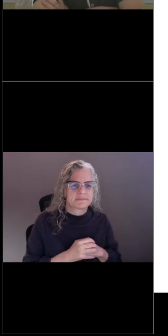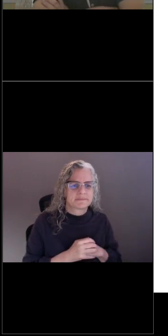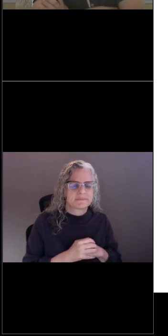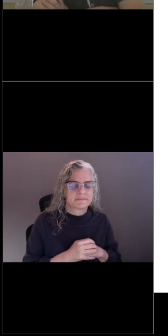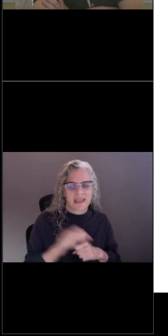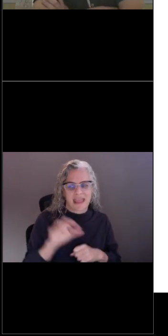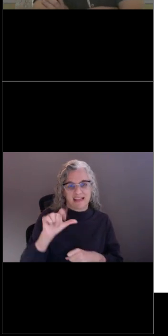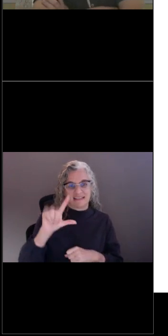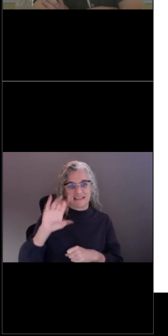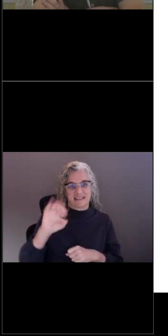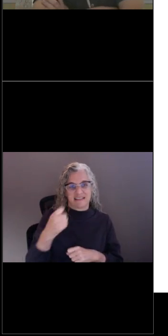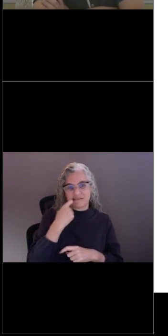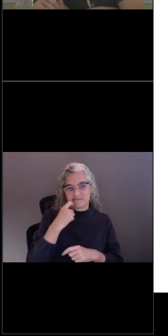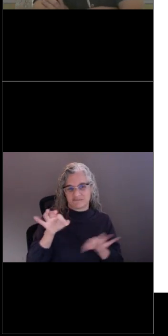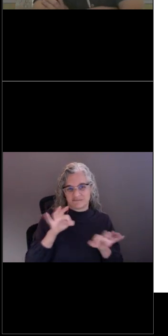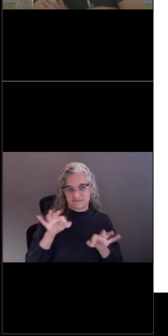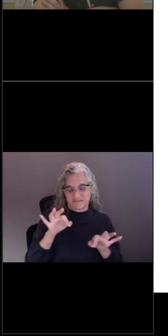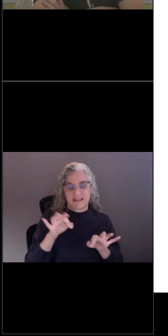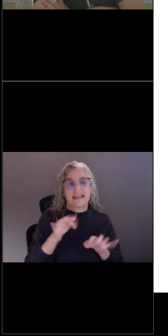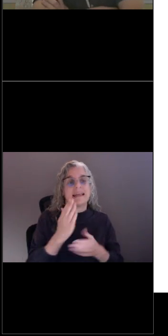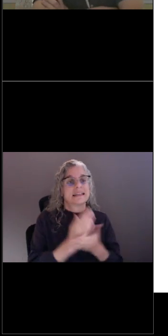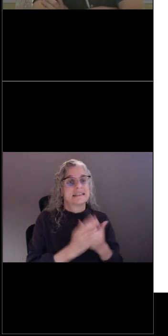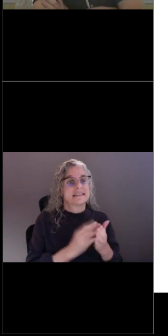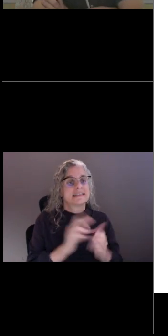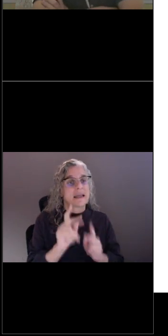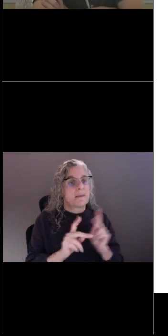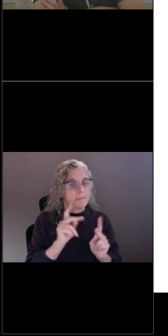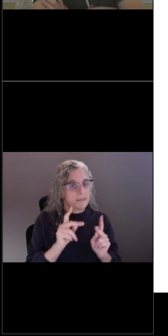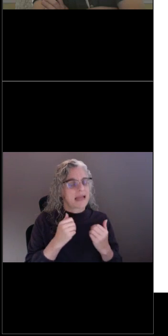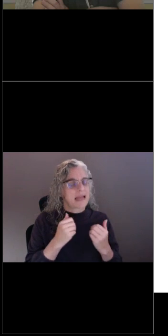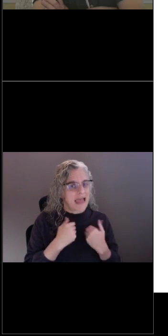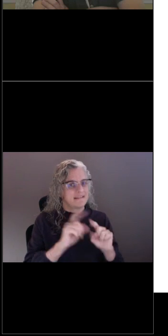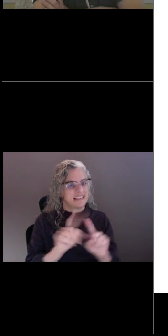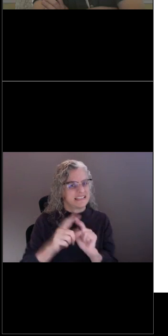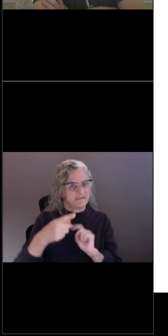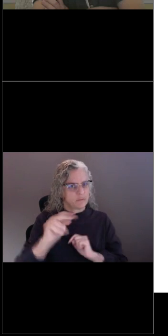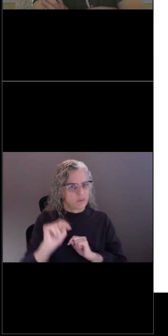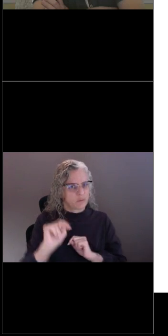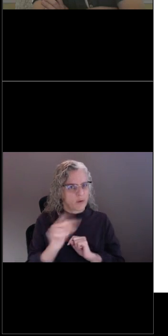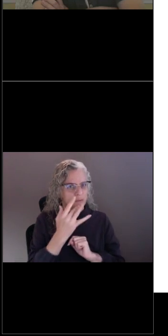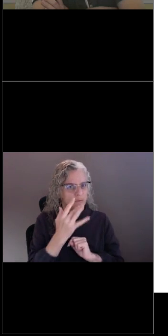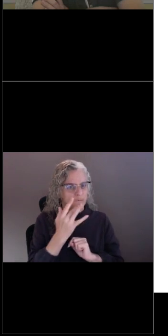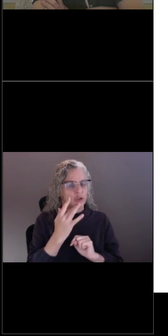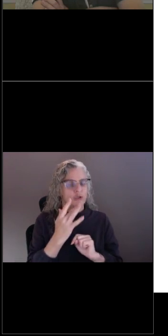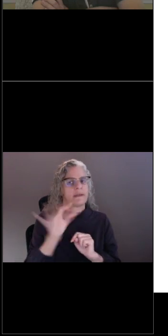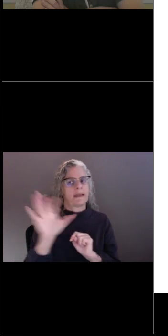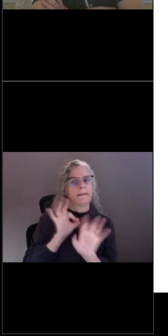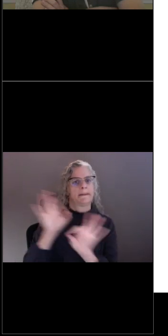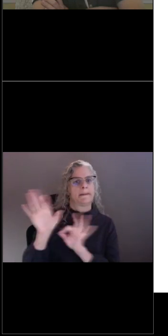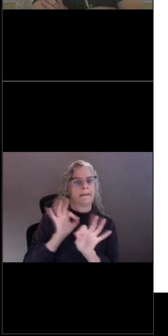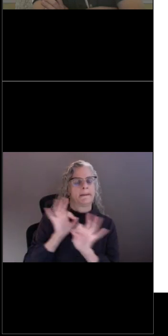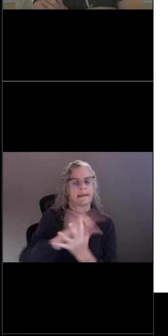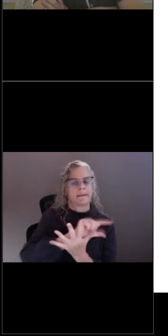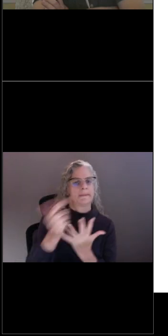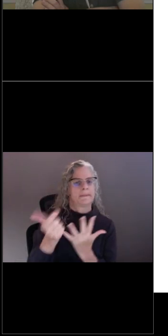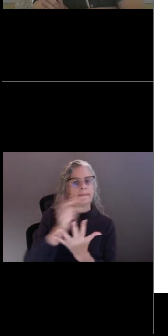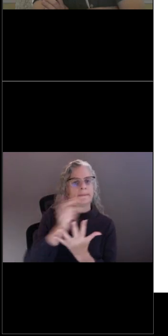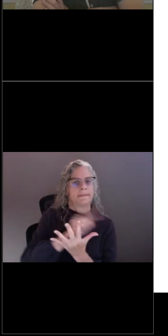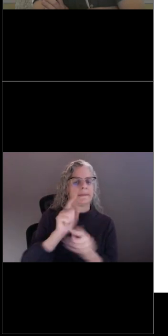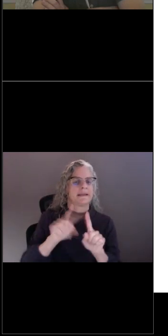is that some people use multiple sets of pronouns or language, and they might use different ones in different contexts. So